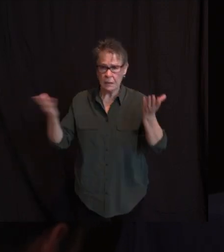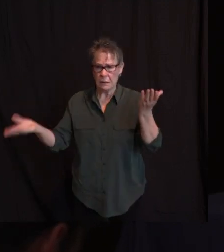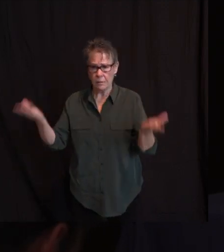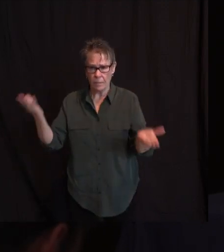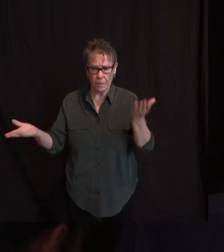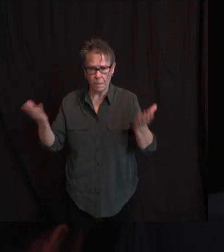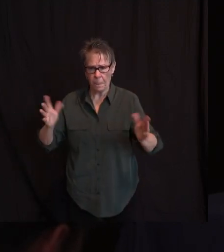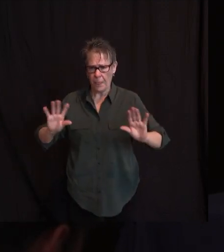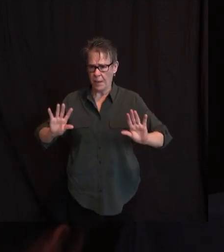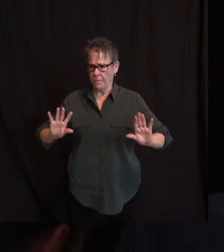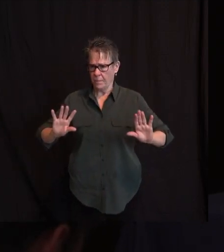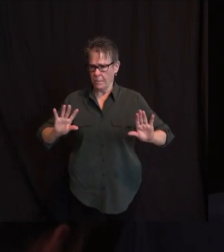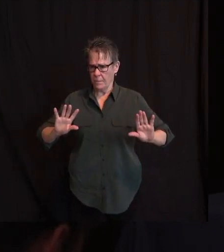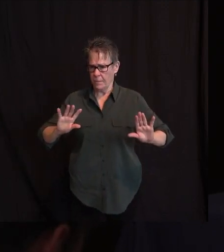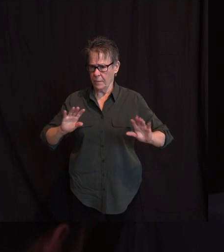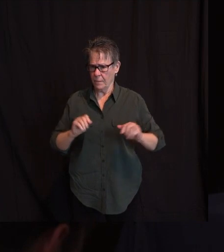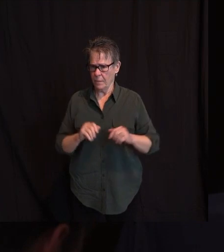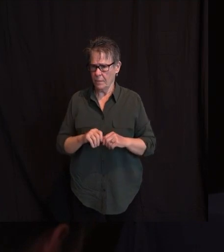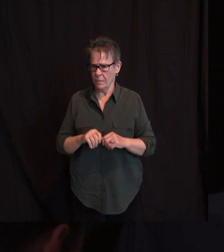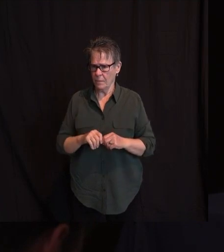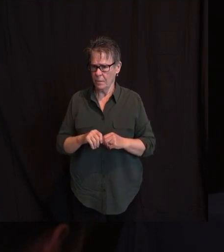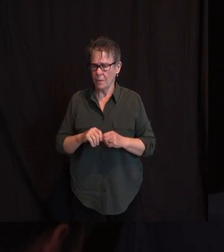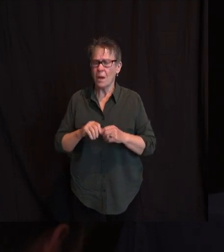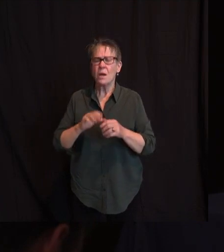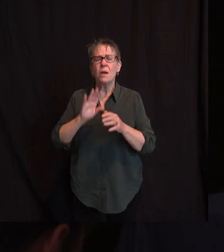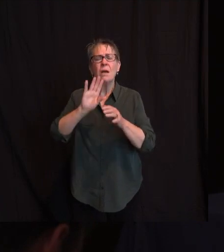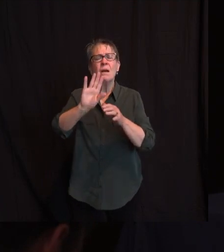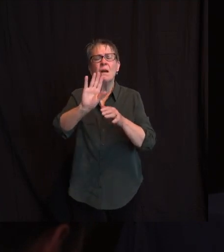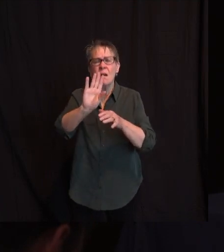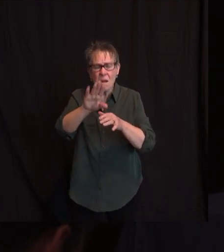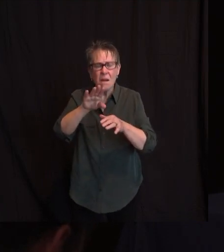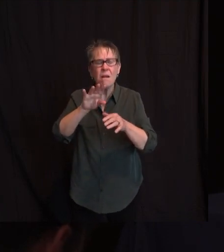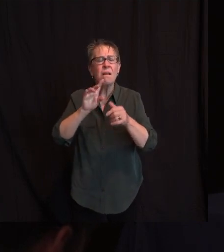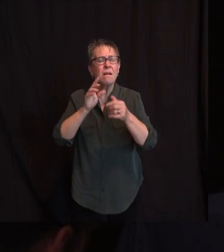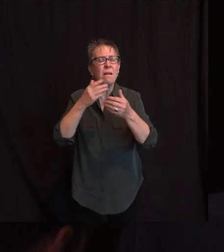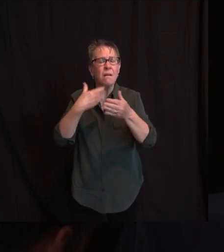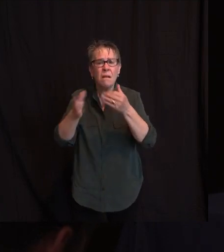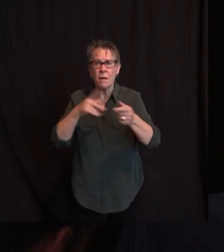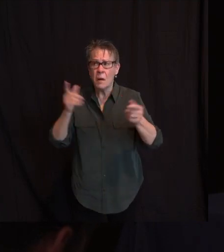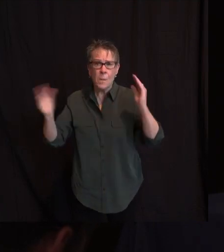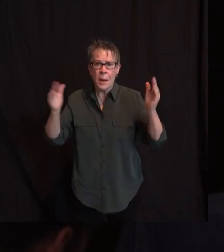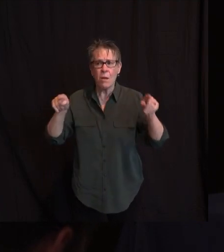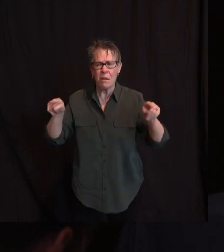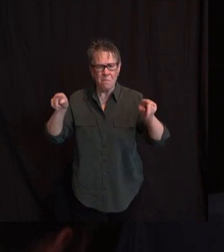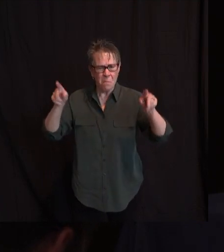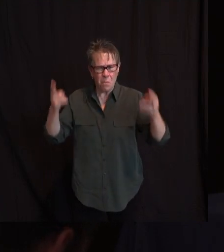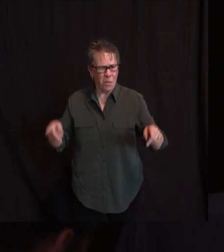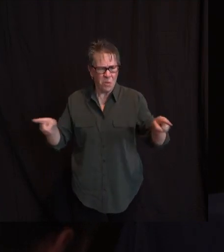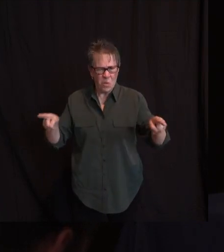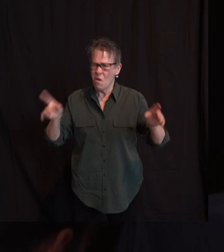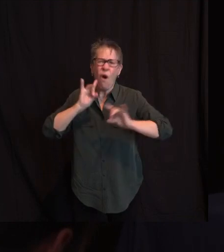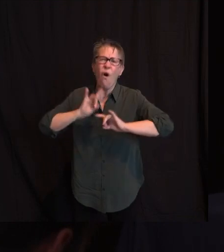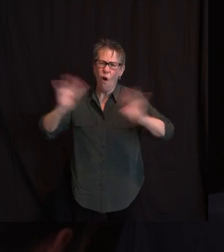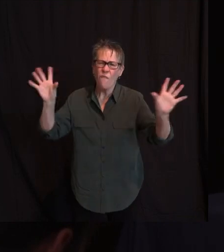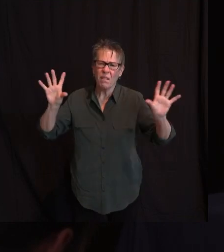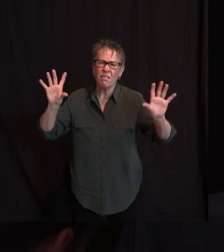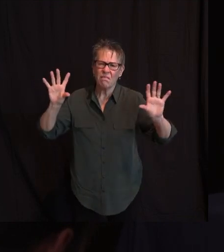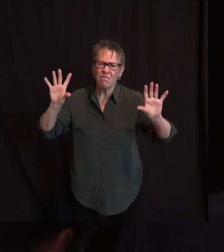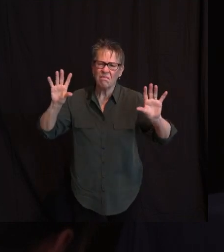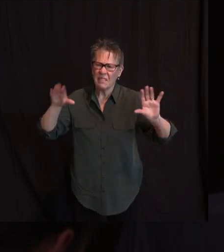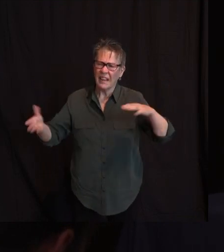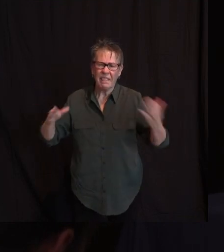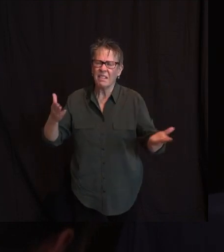difficult to make comparisons per se. Influenza, we know a lot of those deaths and illnesses.